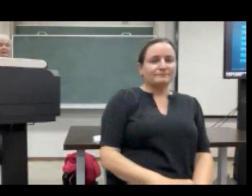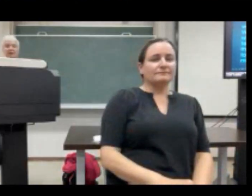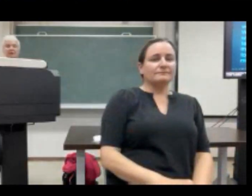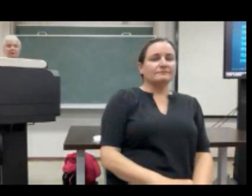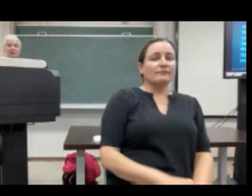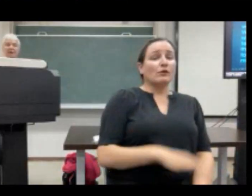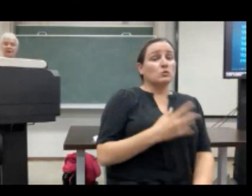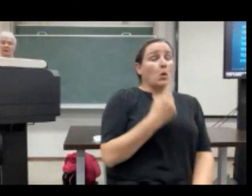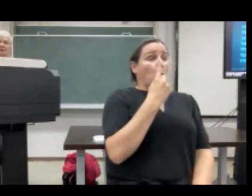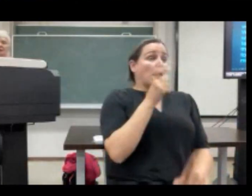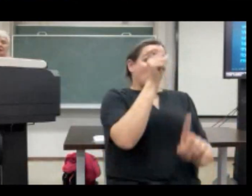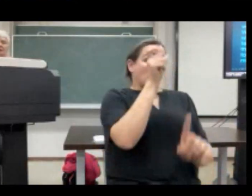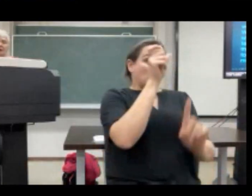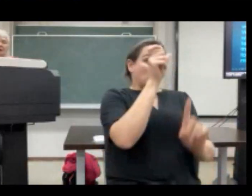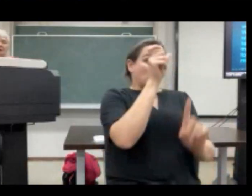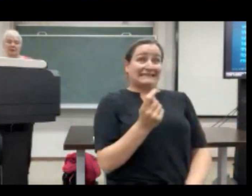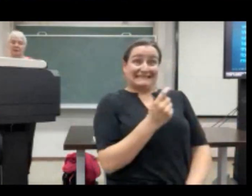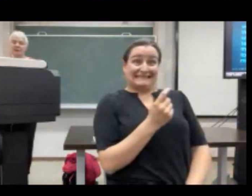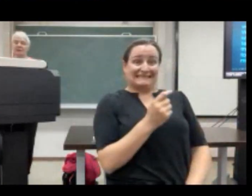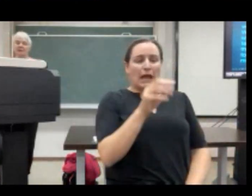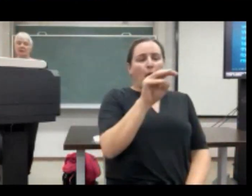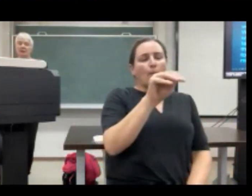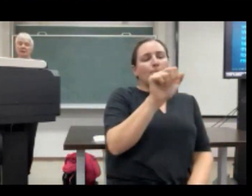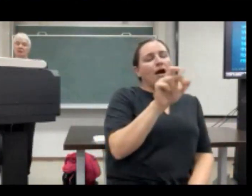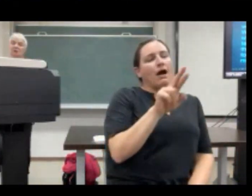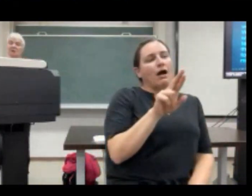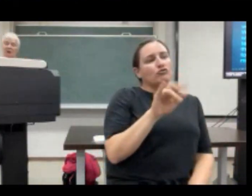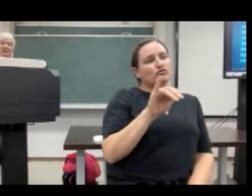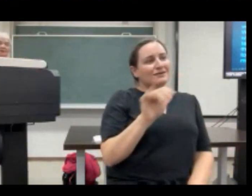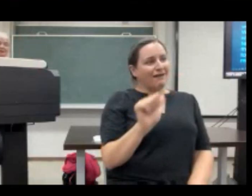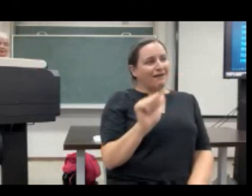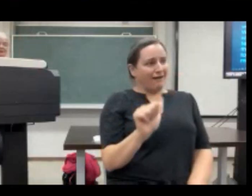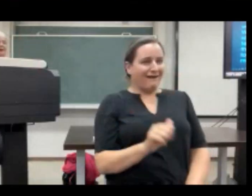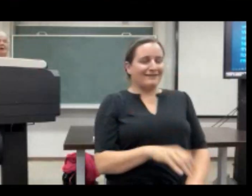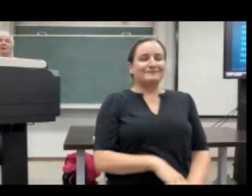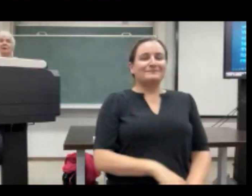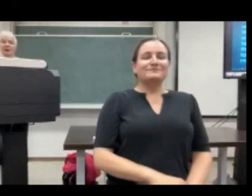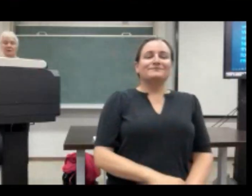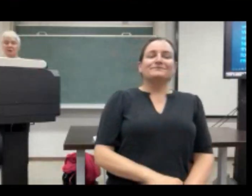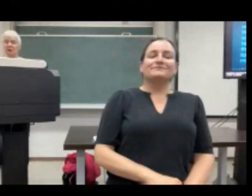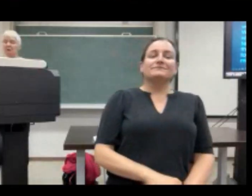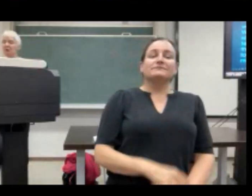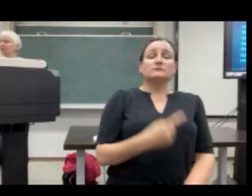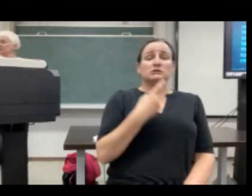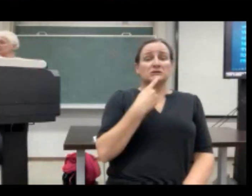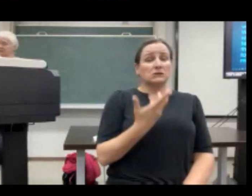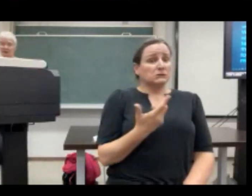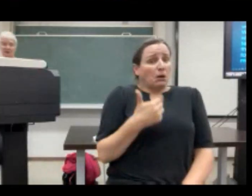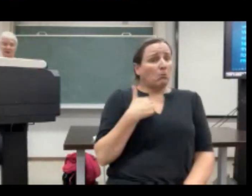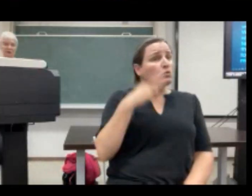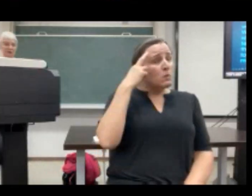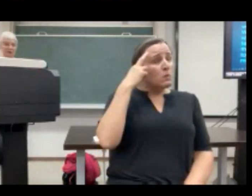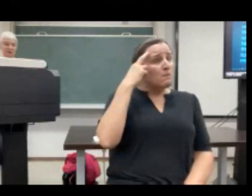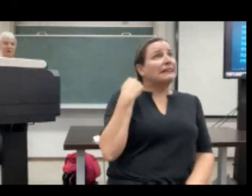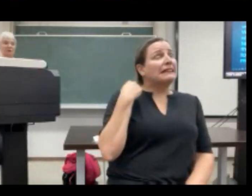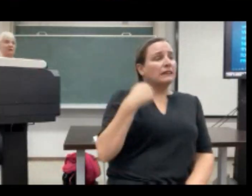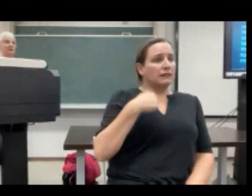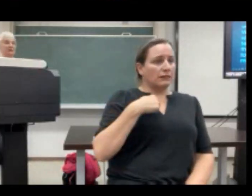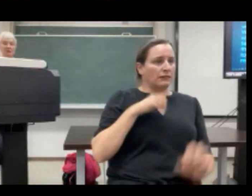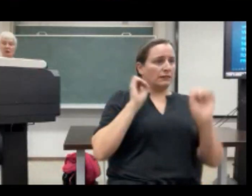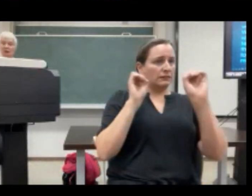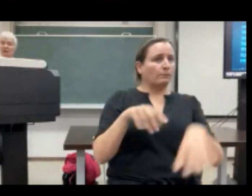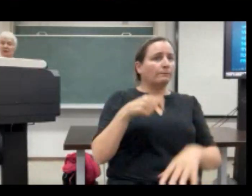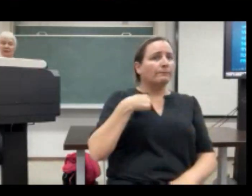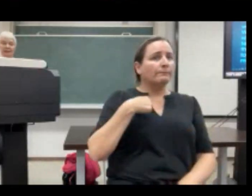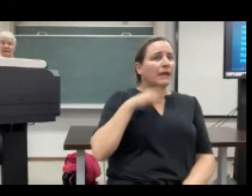From this case study, Maria, she says, well, she signed actually, my parents dropped me off at the deaf residential school when I